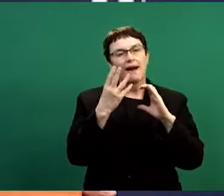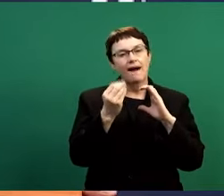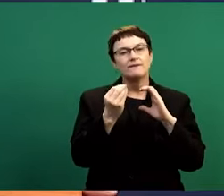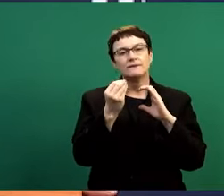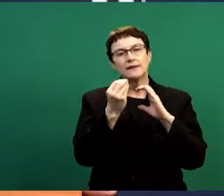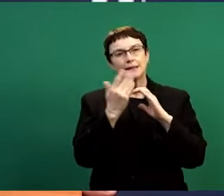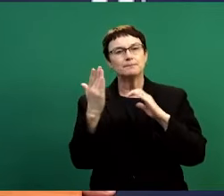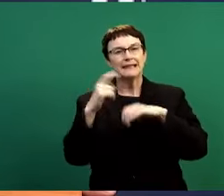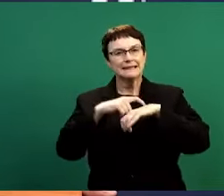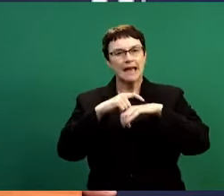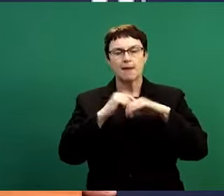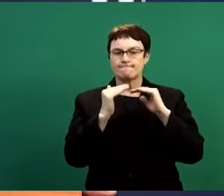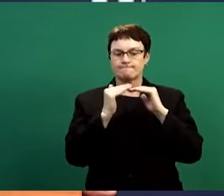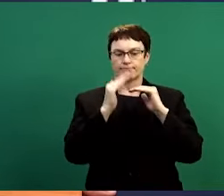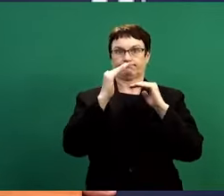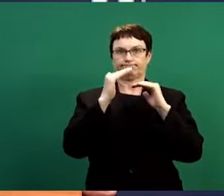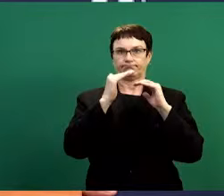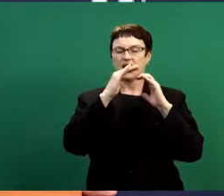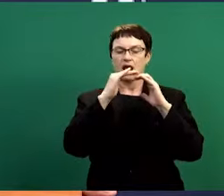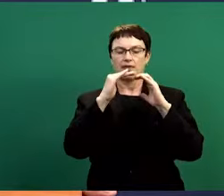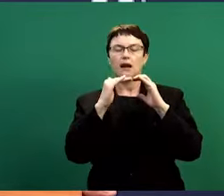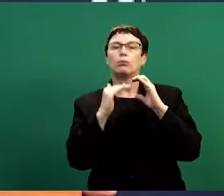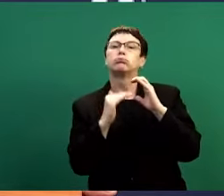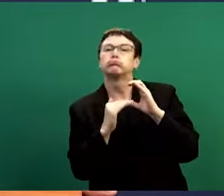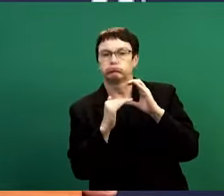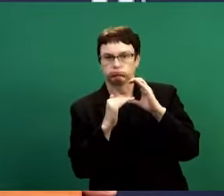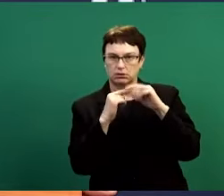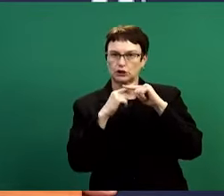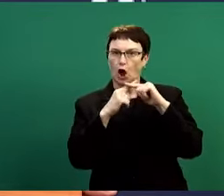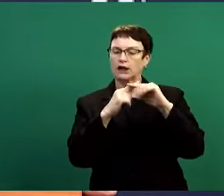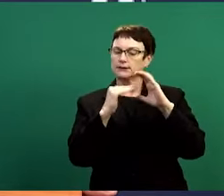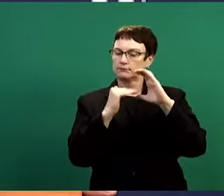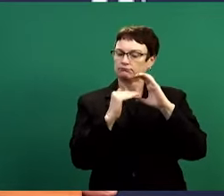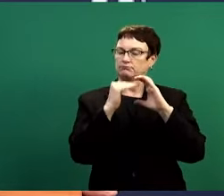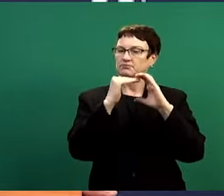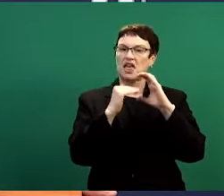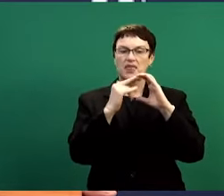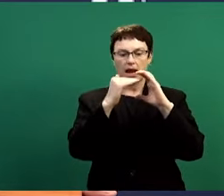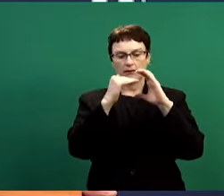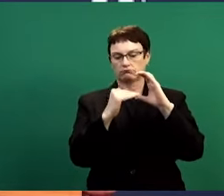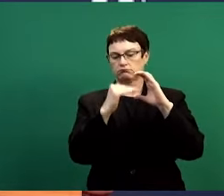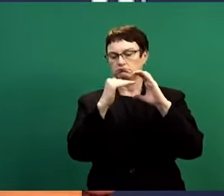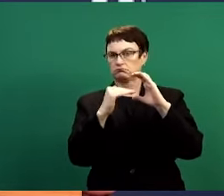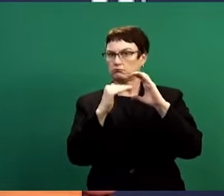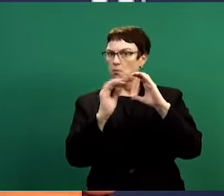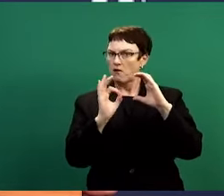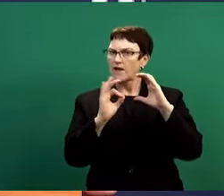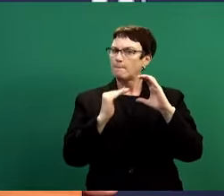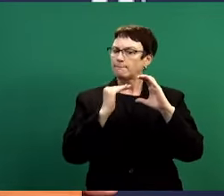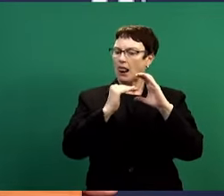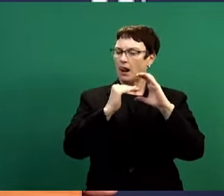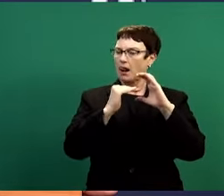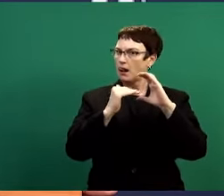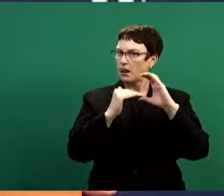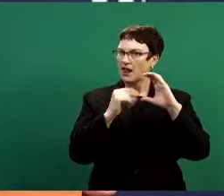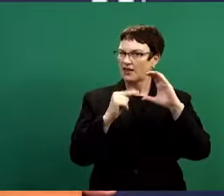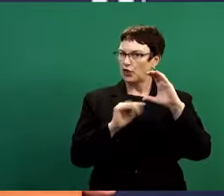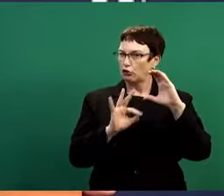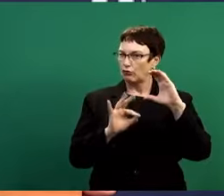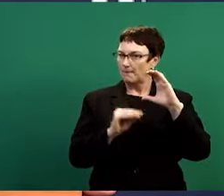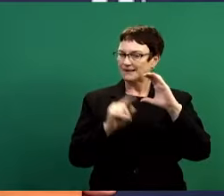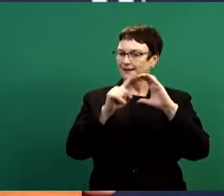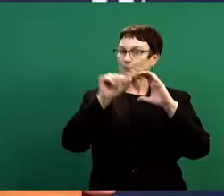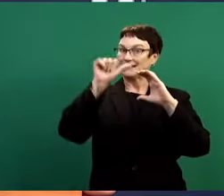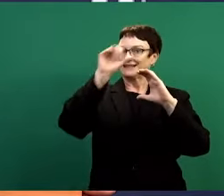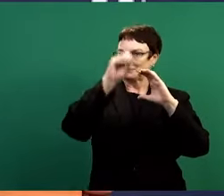time. It eventually returned within target, declined towards the midpoint of the inflation target range, and we have